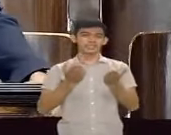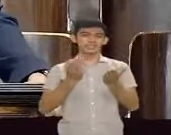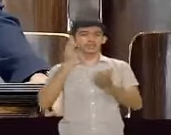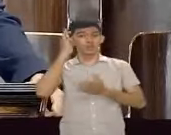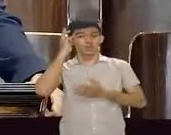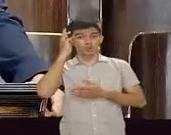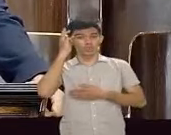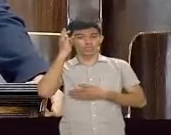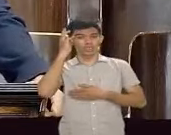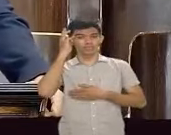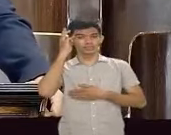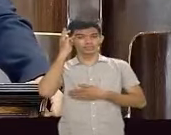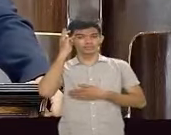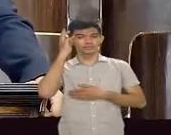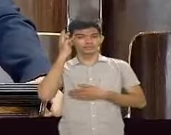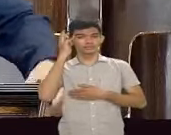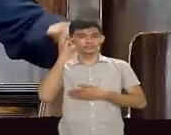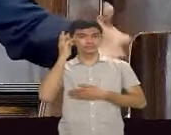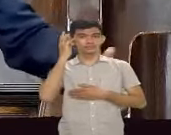were worried that